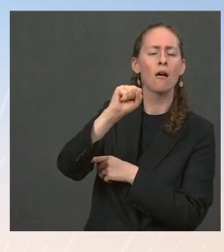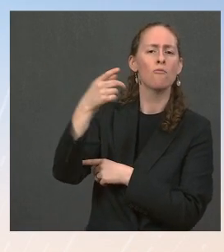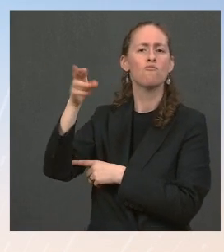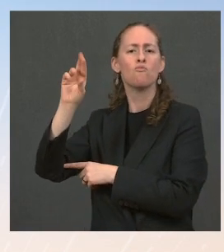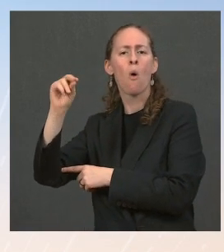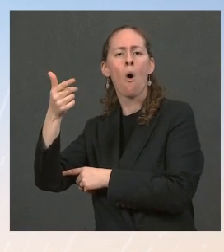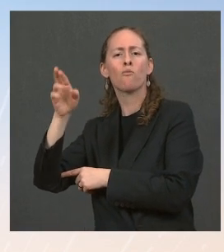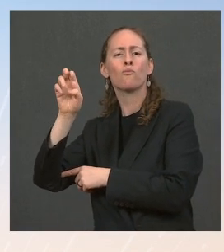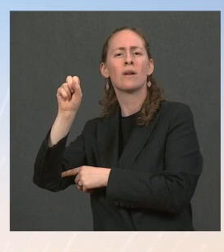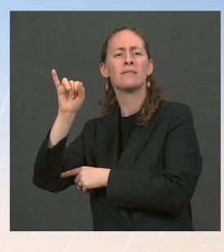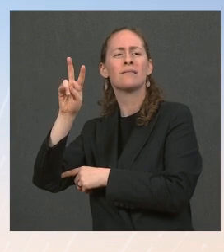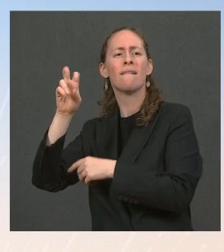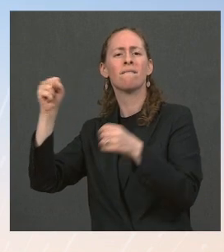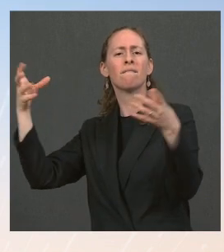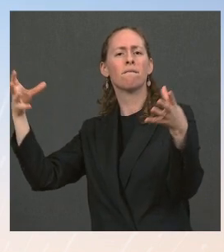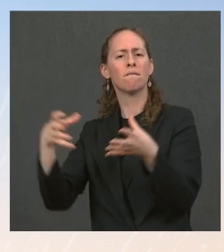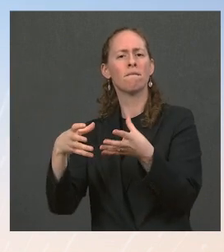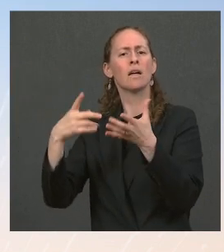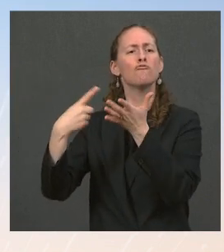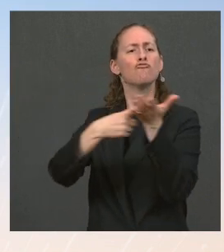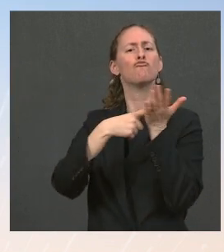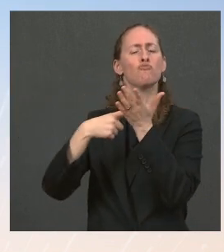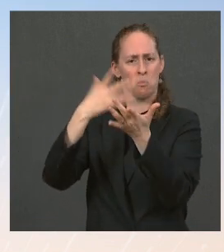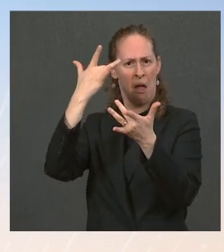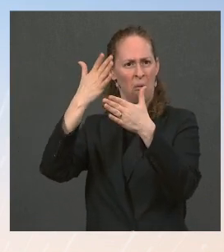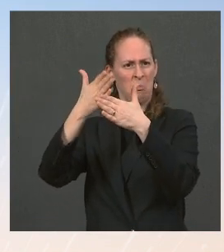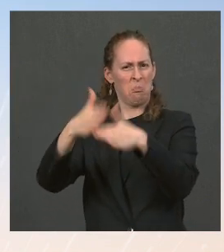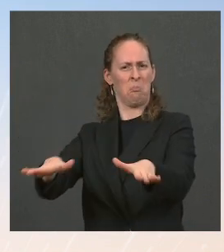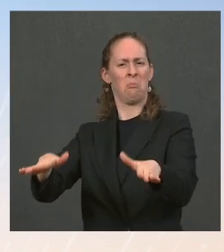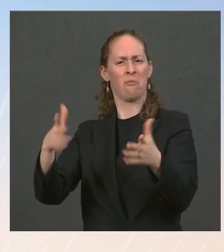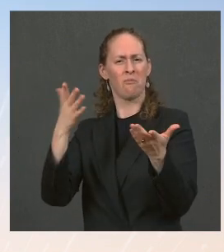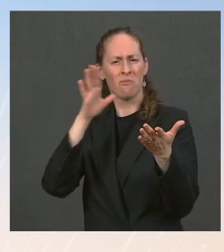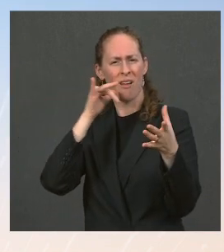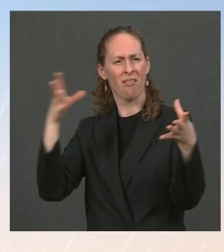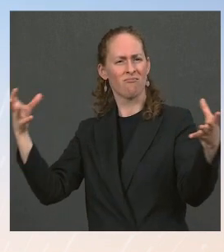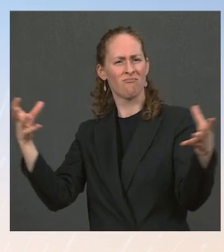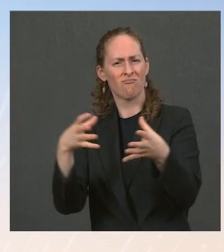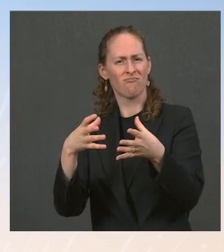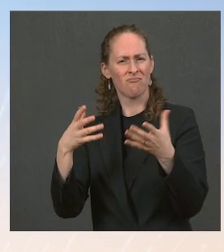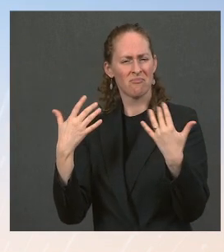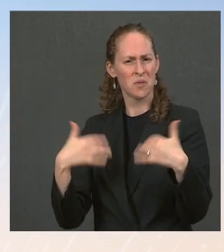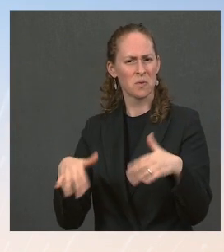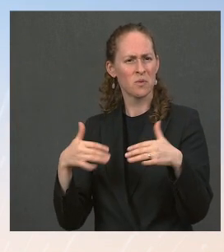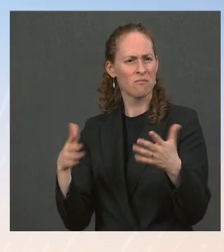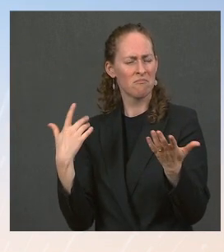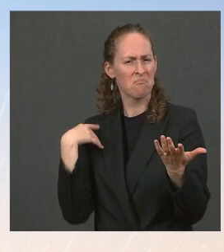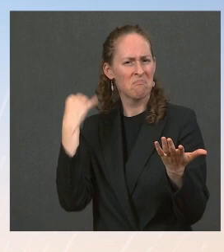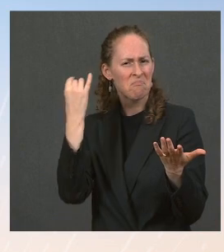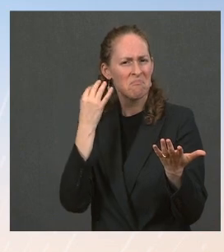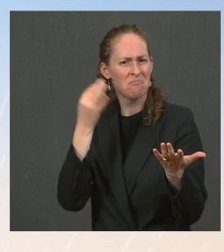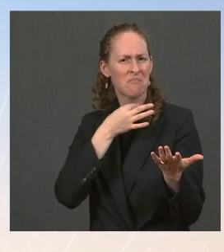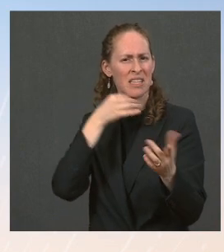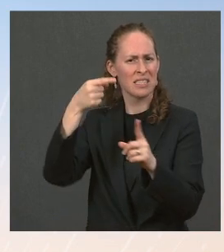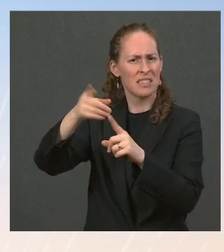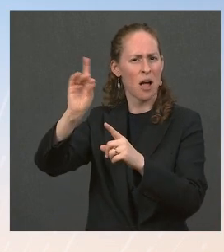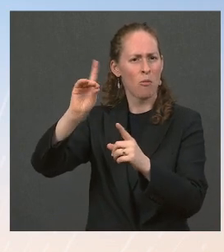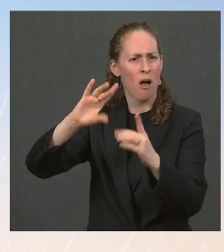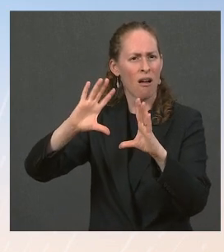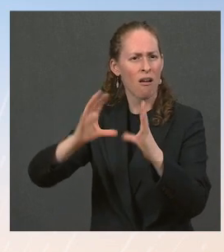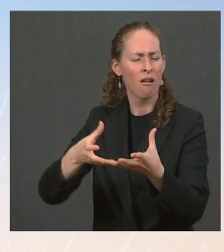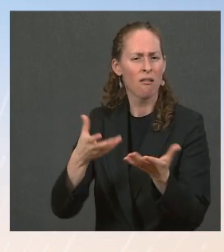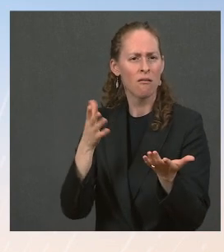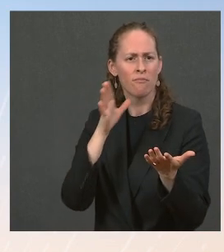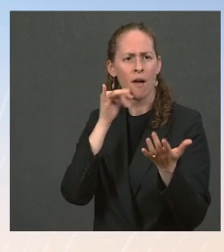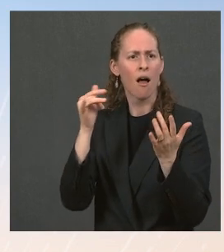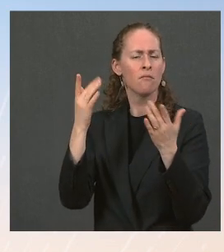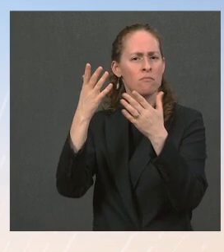these people where they are, and it seems like you're kind of inviting an echo chamber rather than a chance for people to hash it out with the president sort